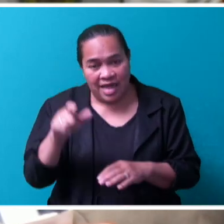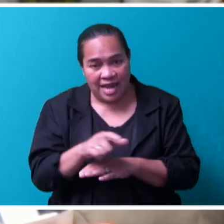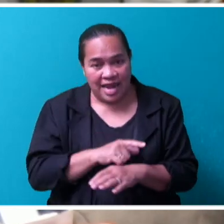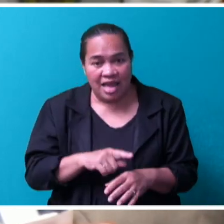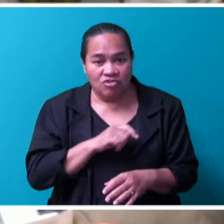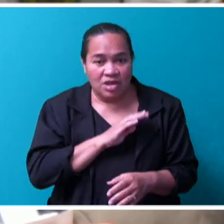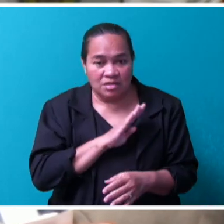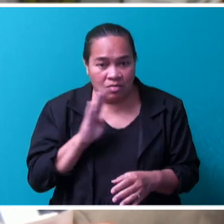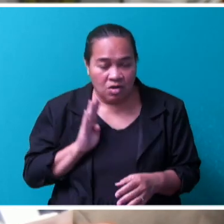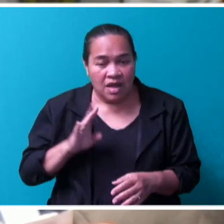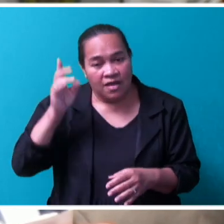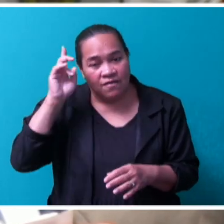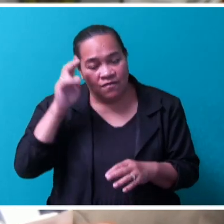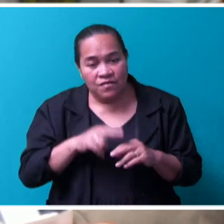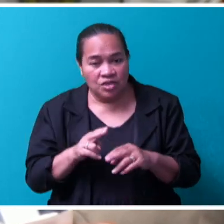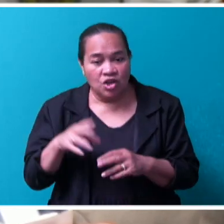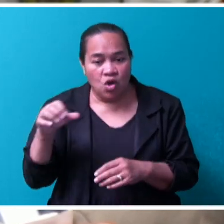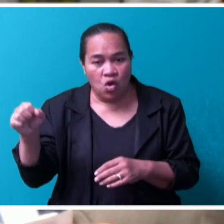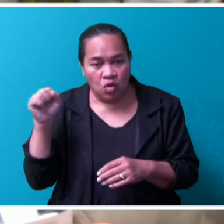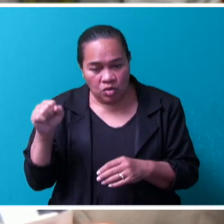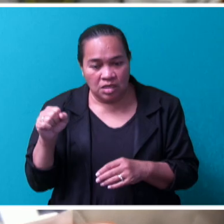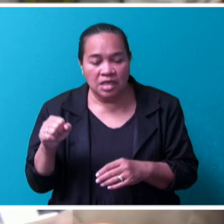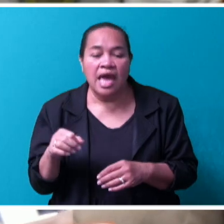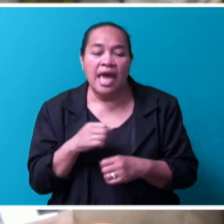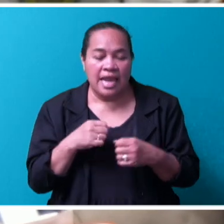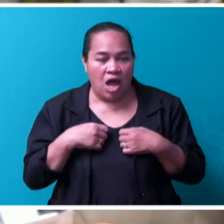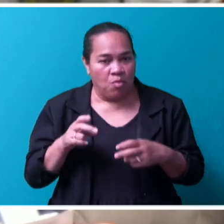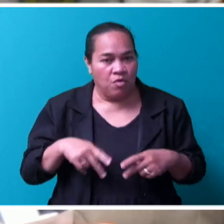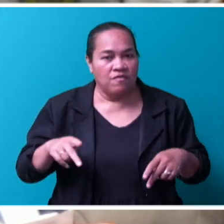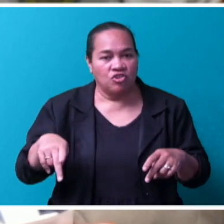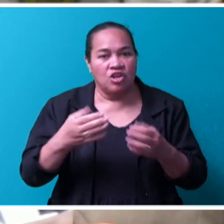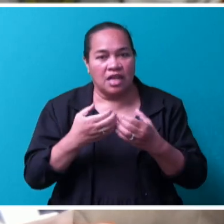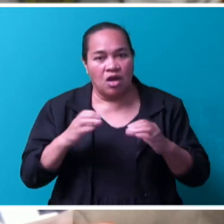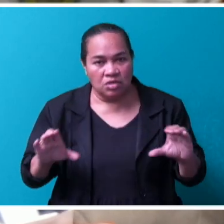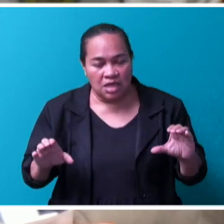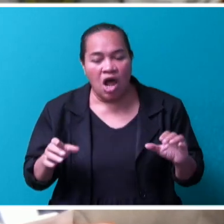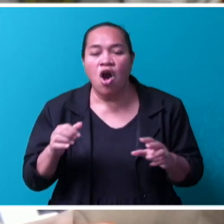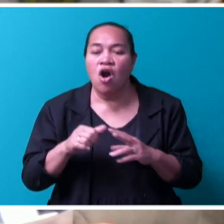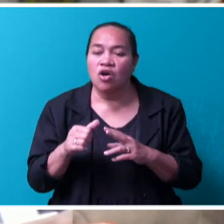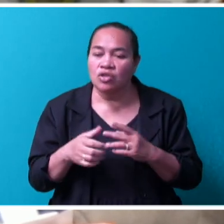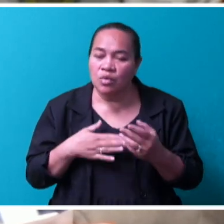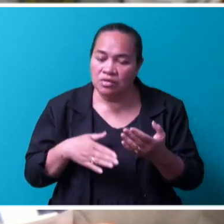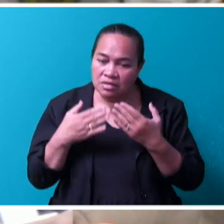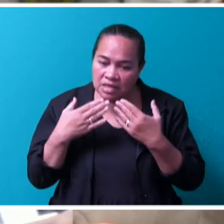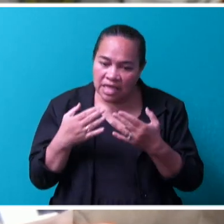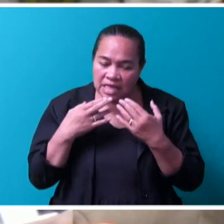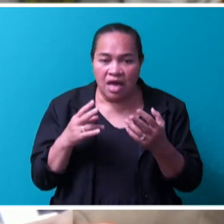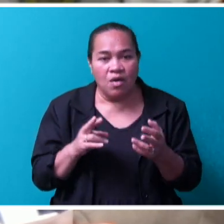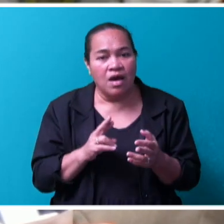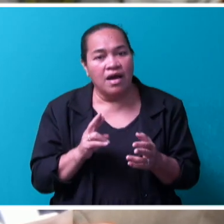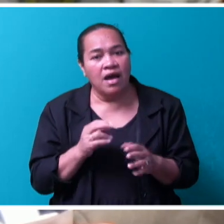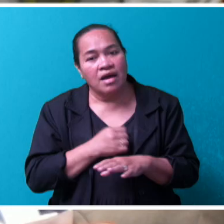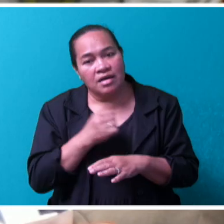Holdings Limited, and our provincial councils. I also acknowledge our Turanganikoro, Matanitikina,